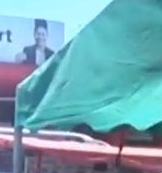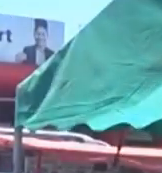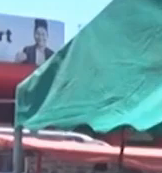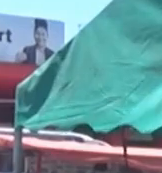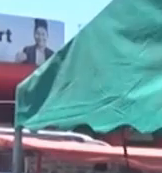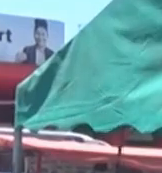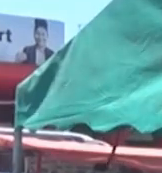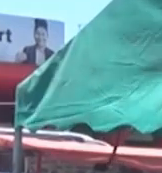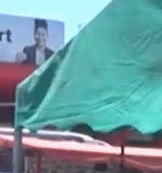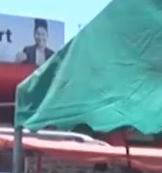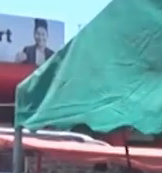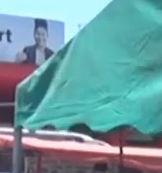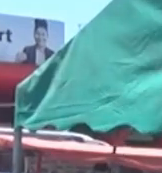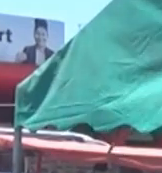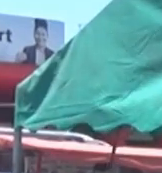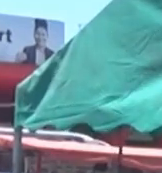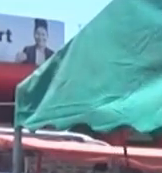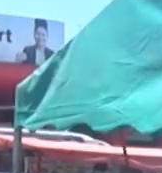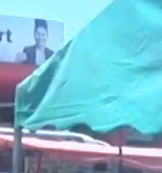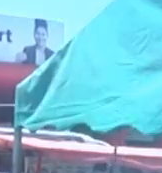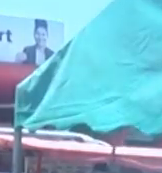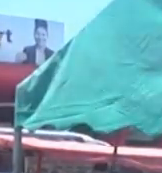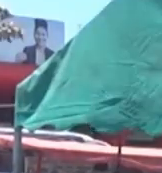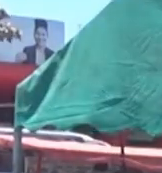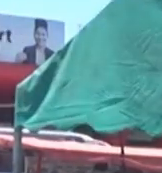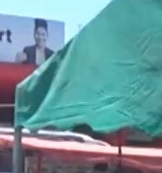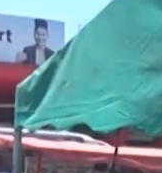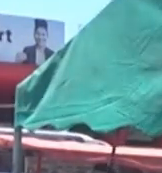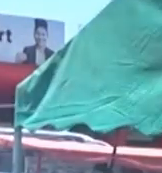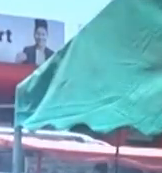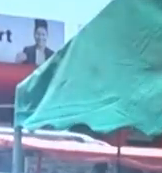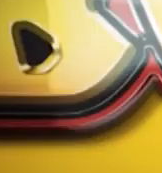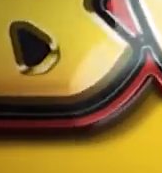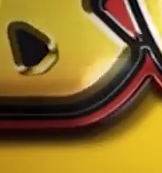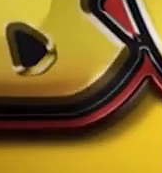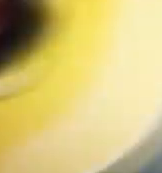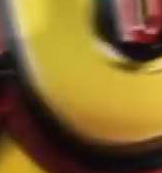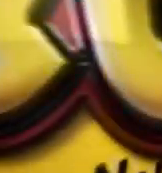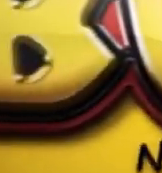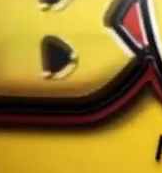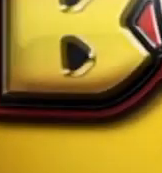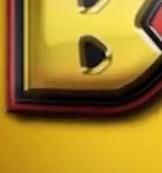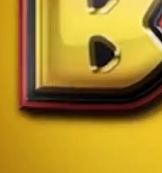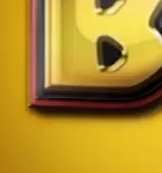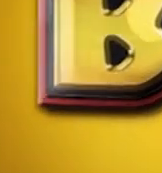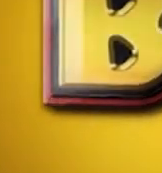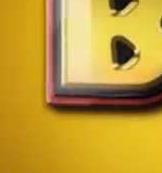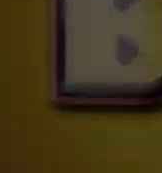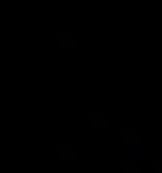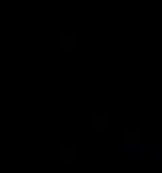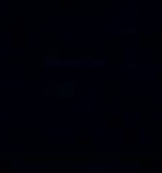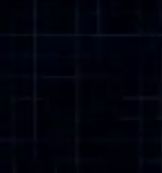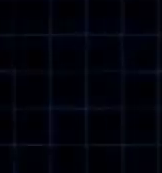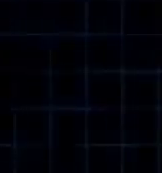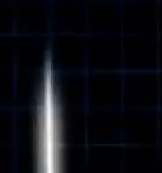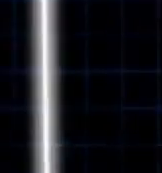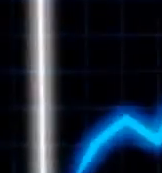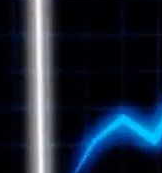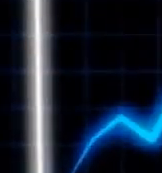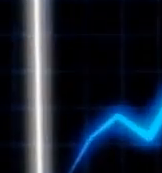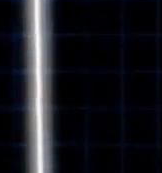Bola, alang gonoa, ilutoka, butalita ka ng Bola FM, bertini nambang 2 NSR. Bola FM, nambang 2 NSR.